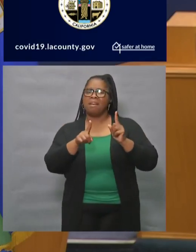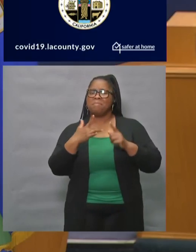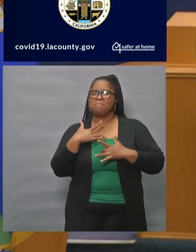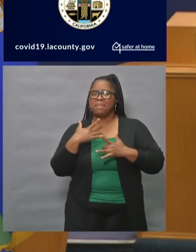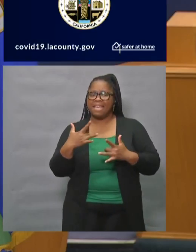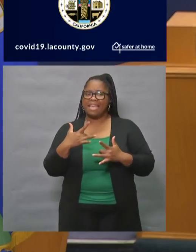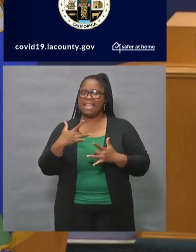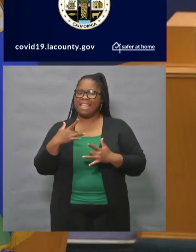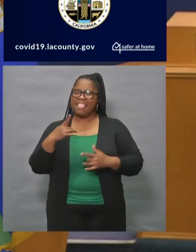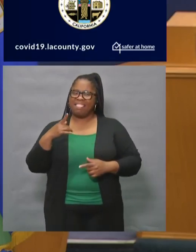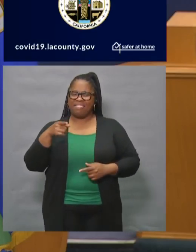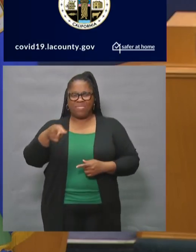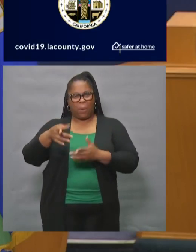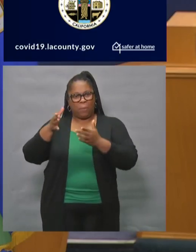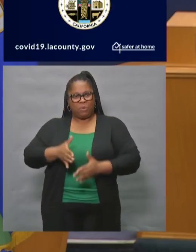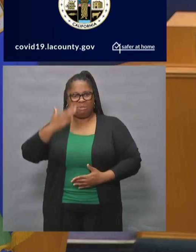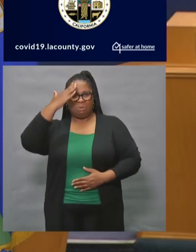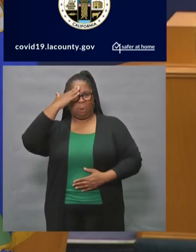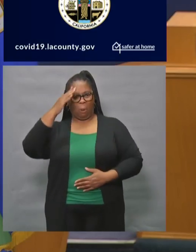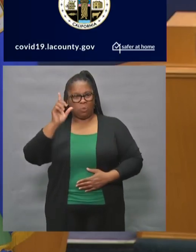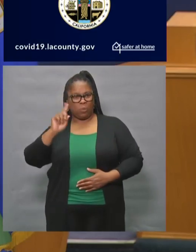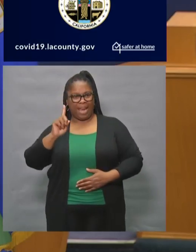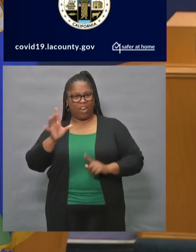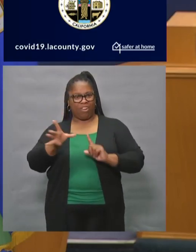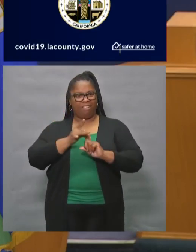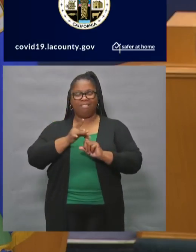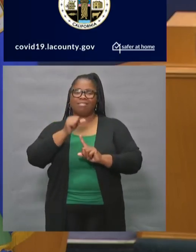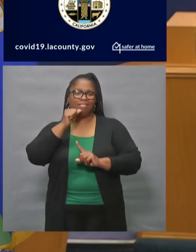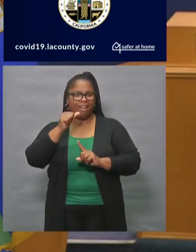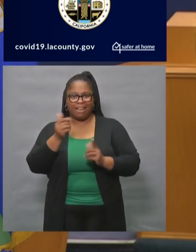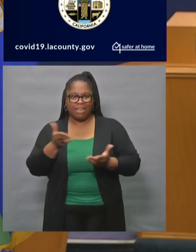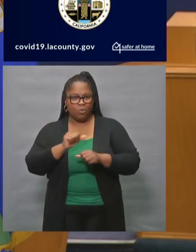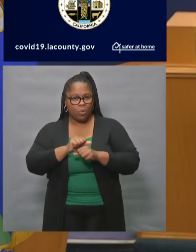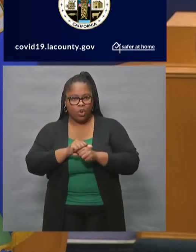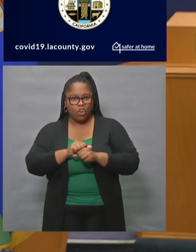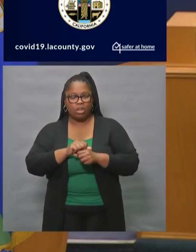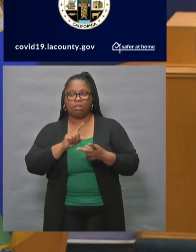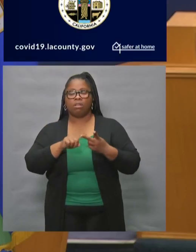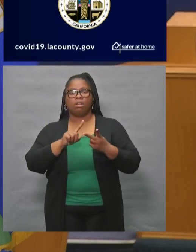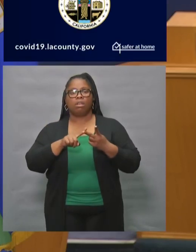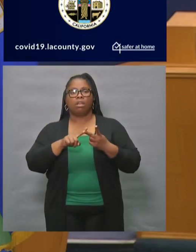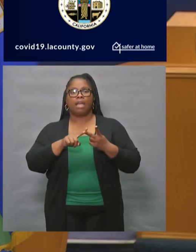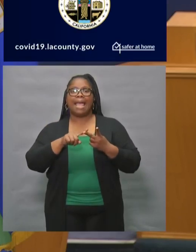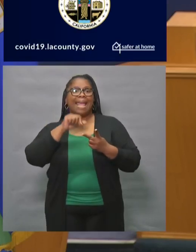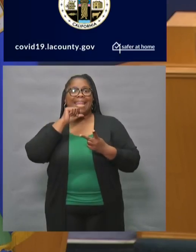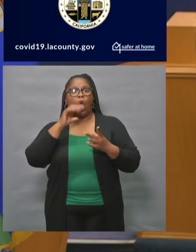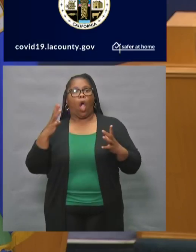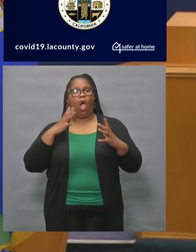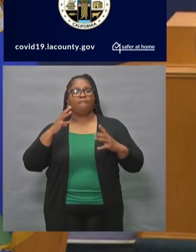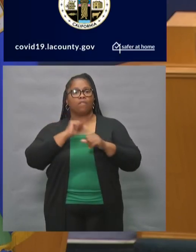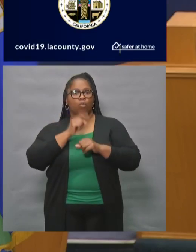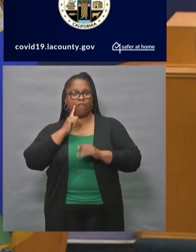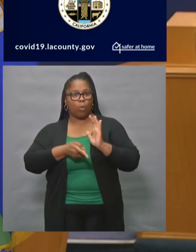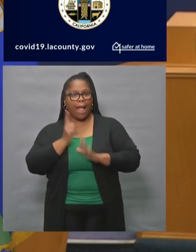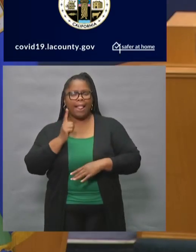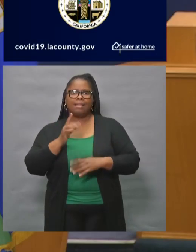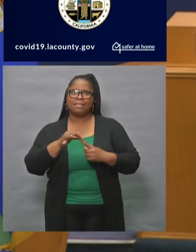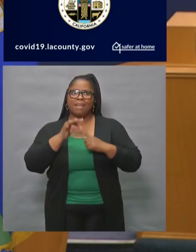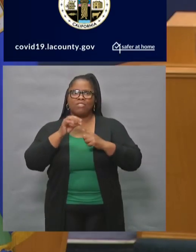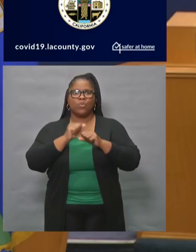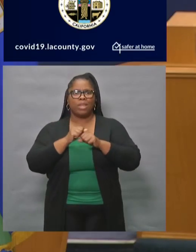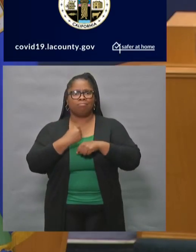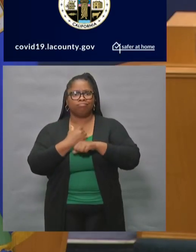what their exposure was, and it wasn't a workplace exposure, and they also weren't at work for a while. So particularly with all the teleworking that